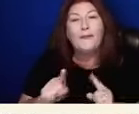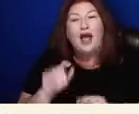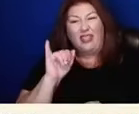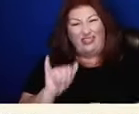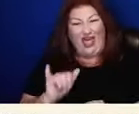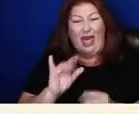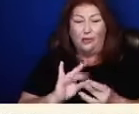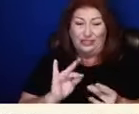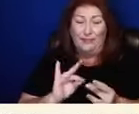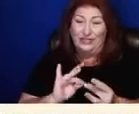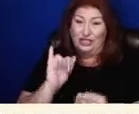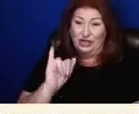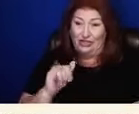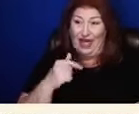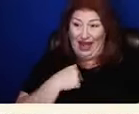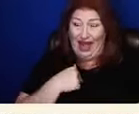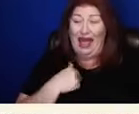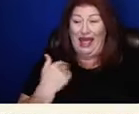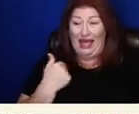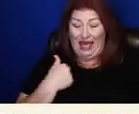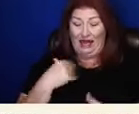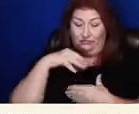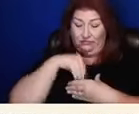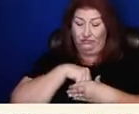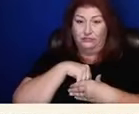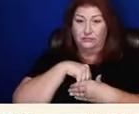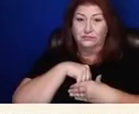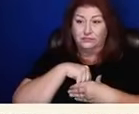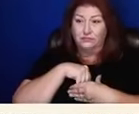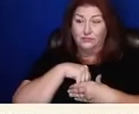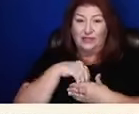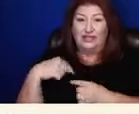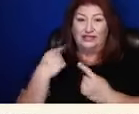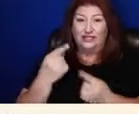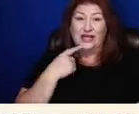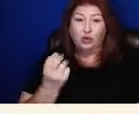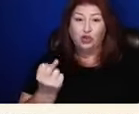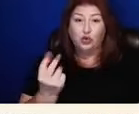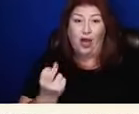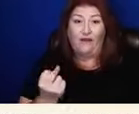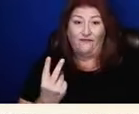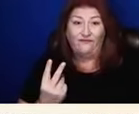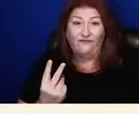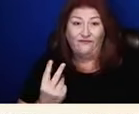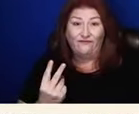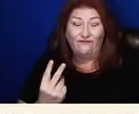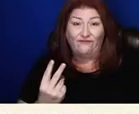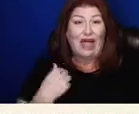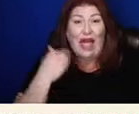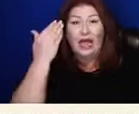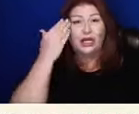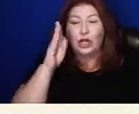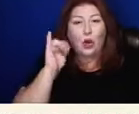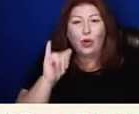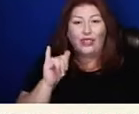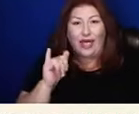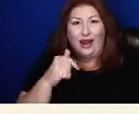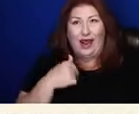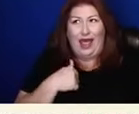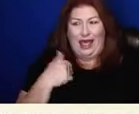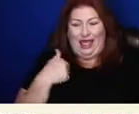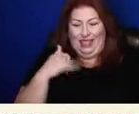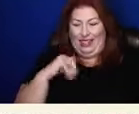message that I carried with myself since I was 12 years old. I didn't know that I was carrying that message.